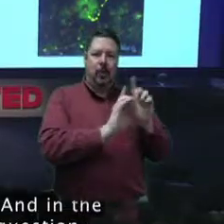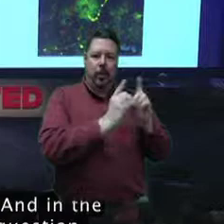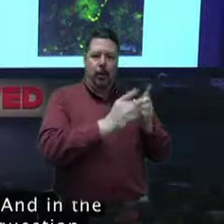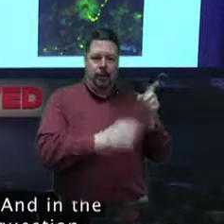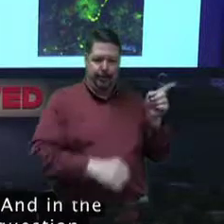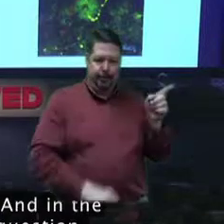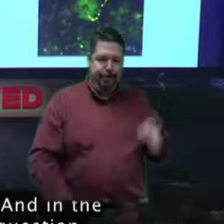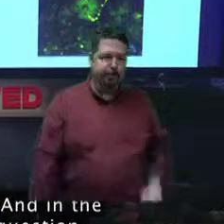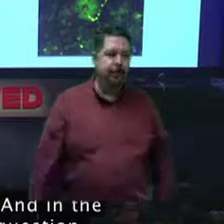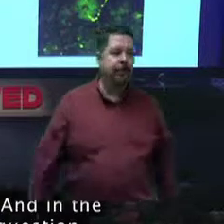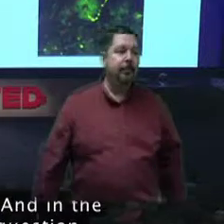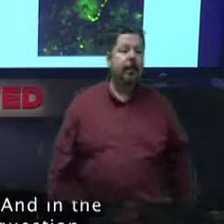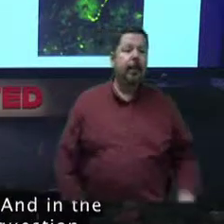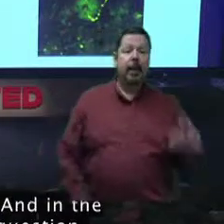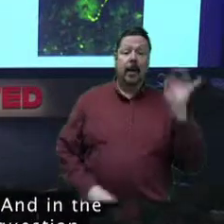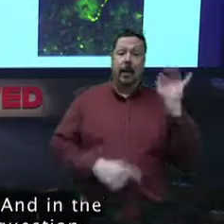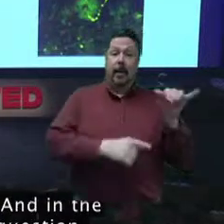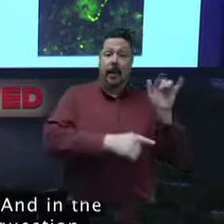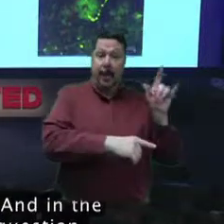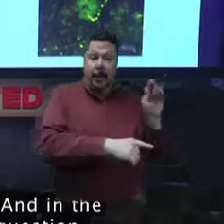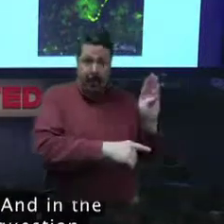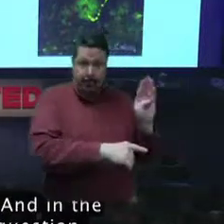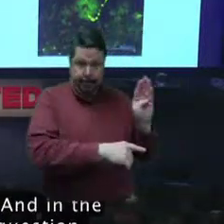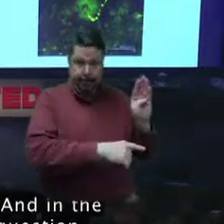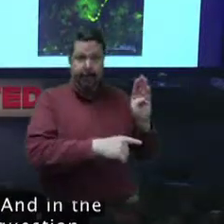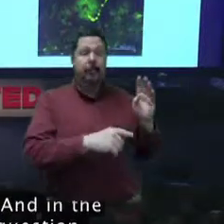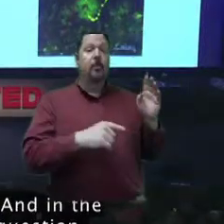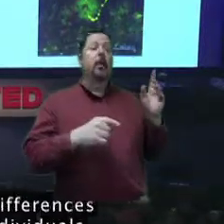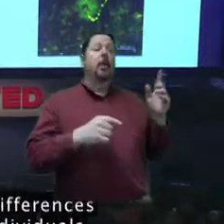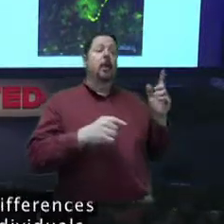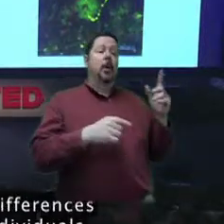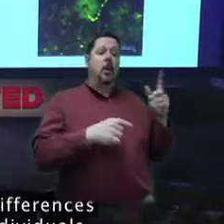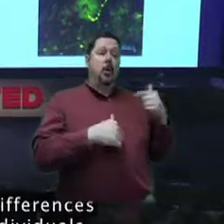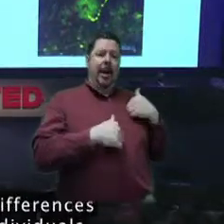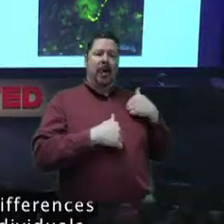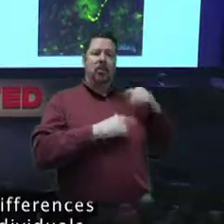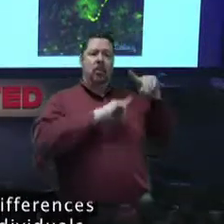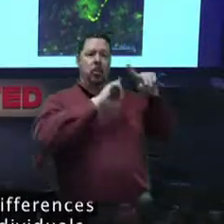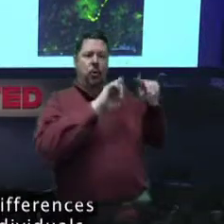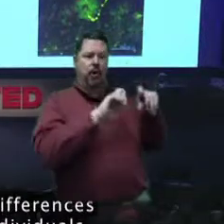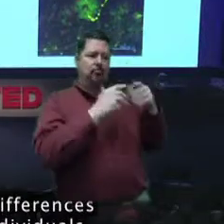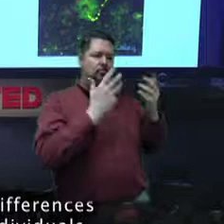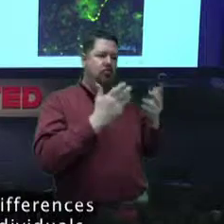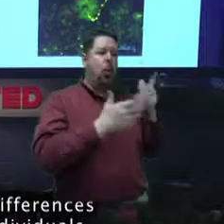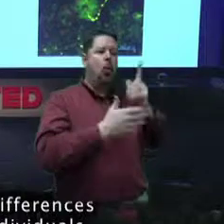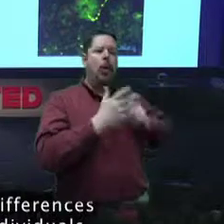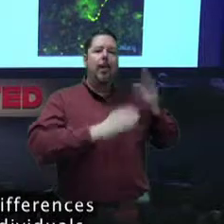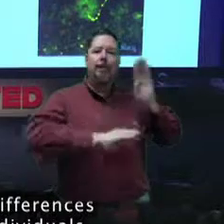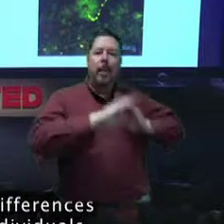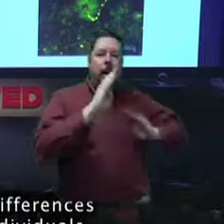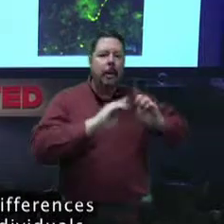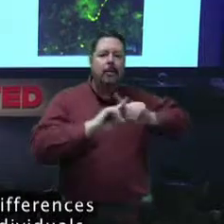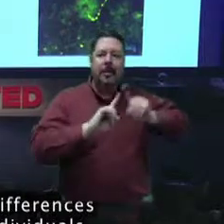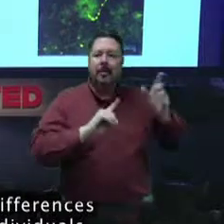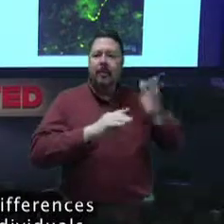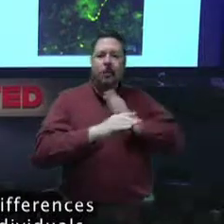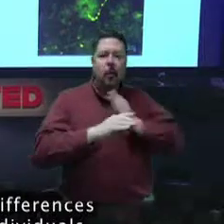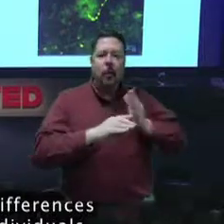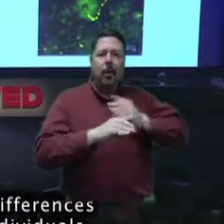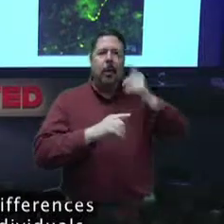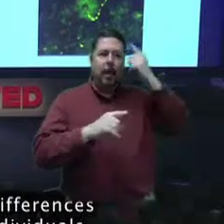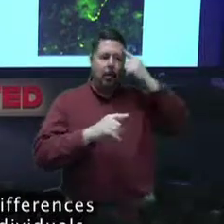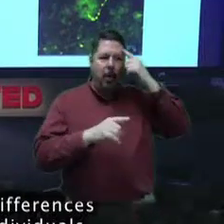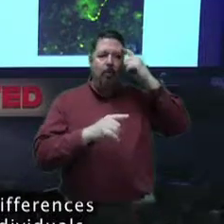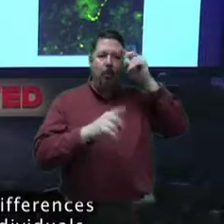Psychiatry. And in the lab, we were asking the question, what are the biological differences between the brains